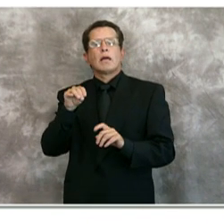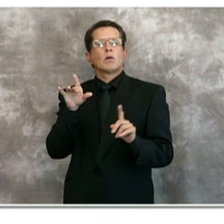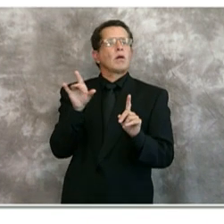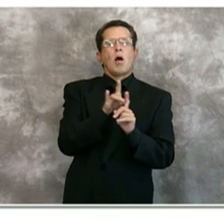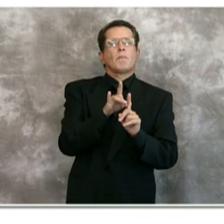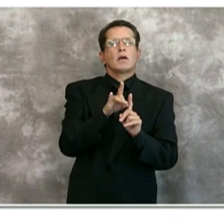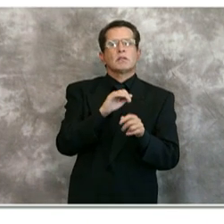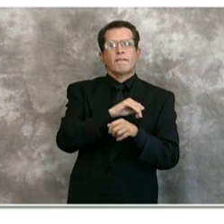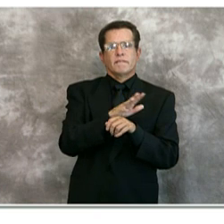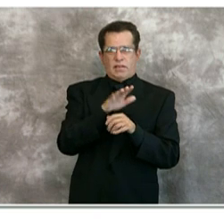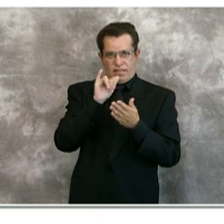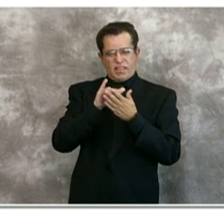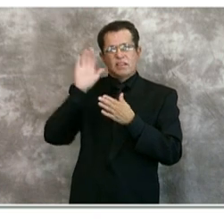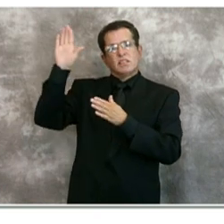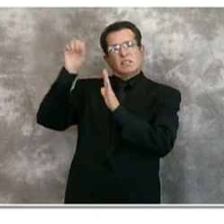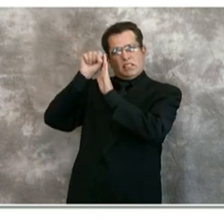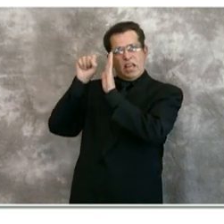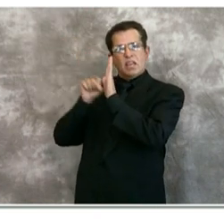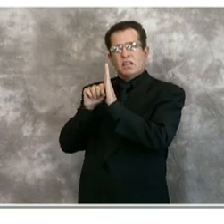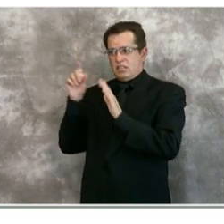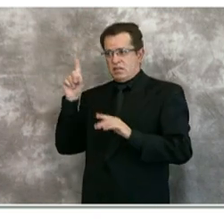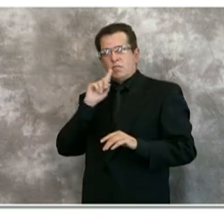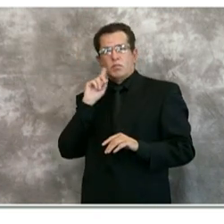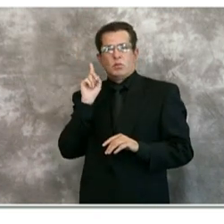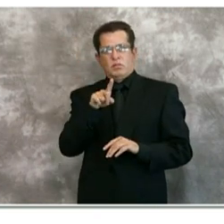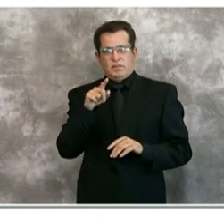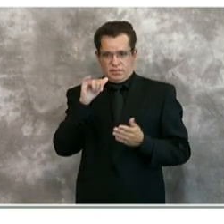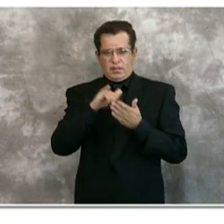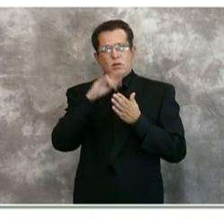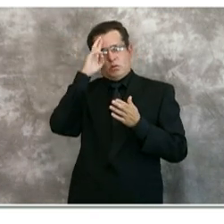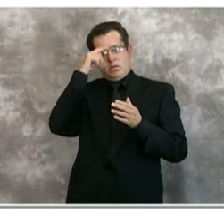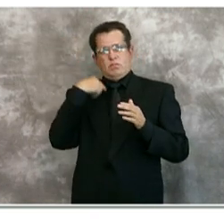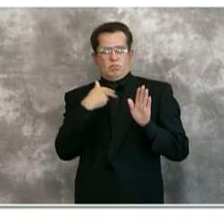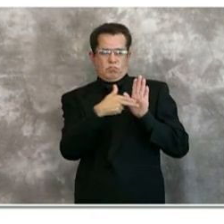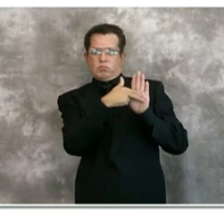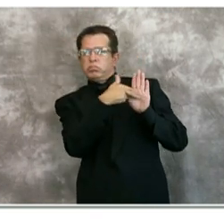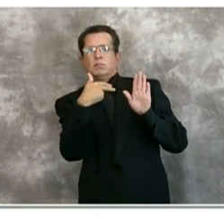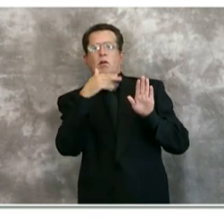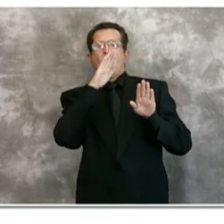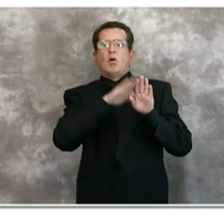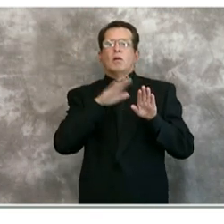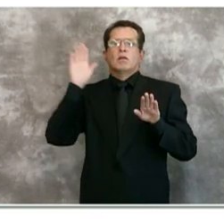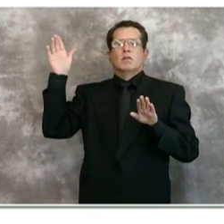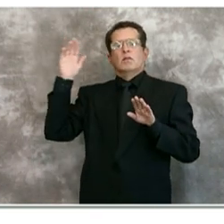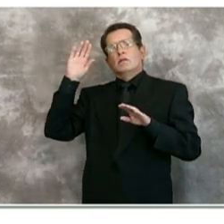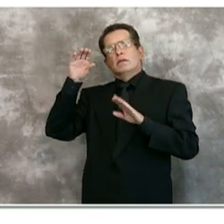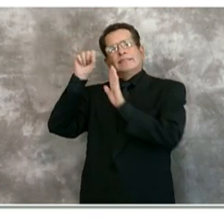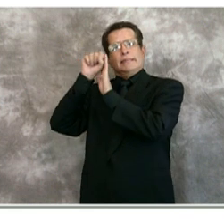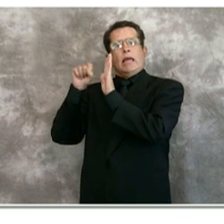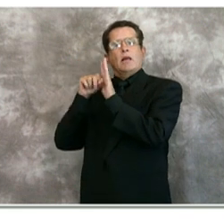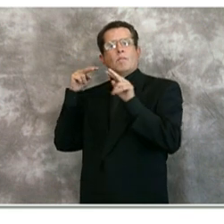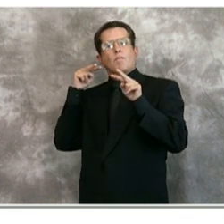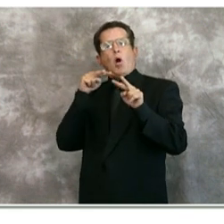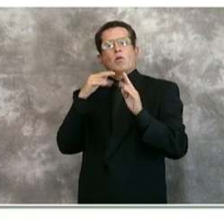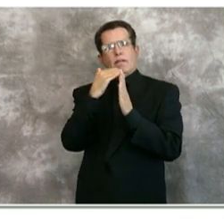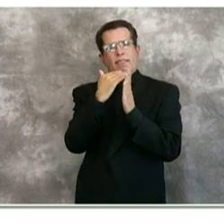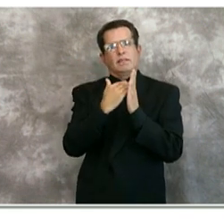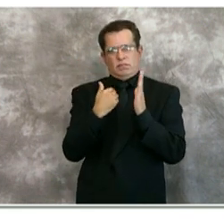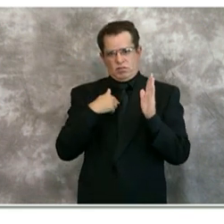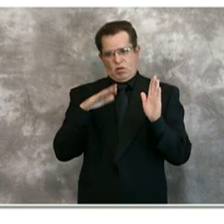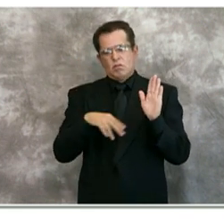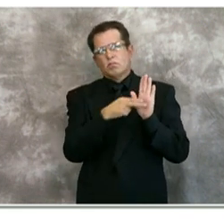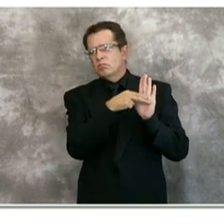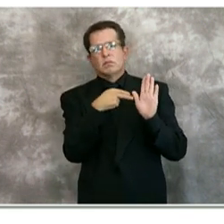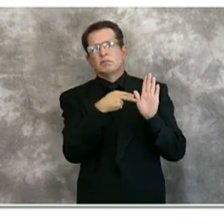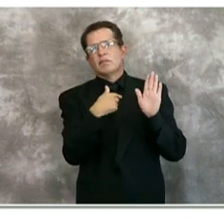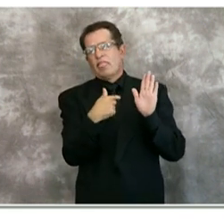this is the state metric that has landed the county on the state's county monitoring list. This trigger